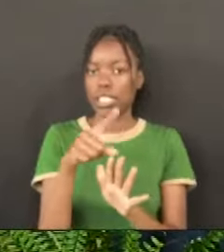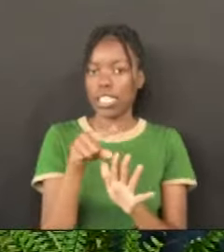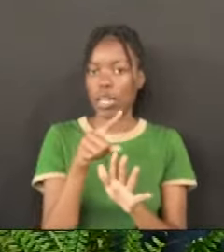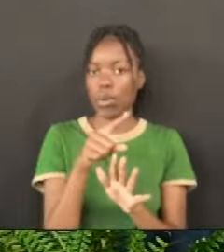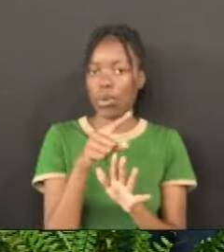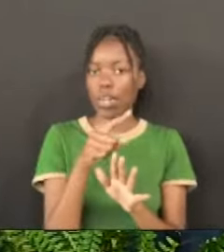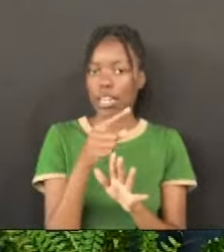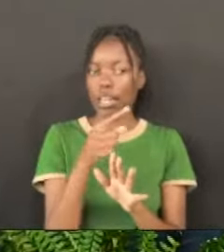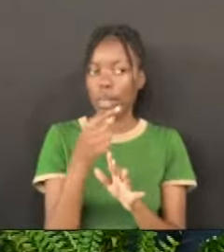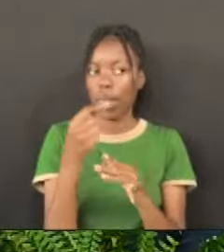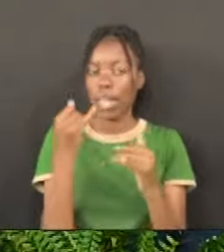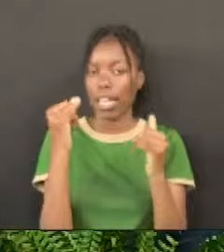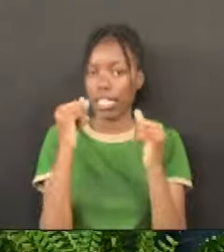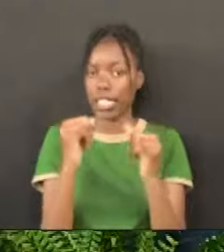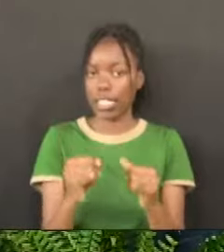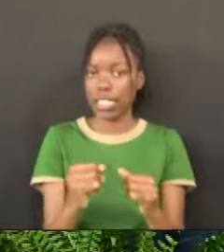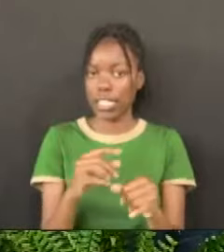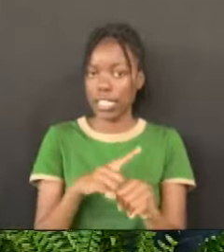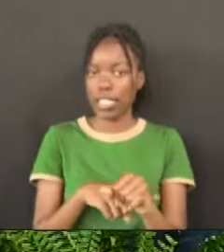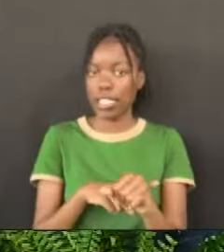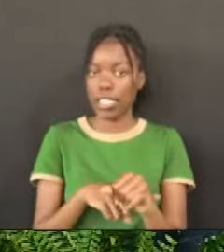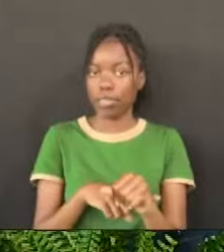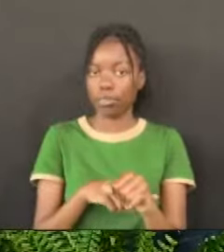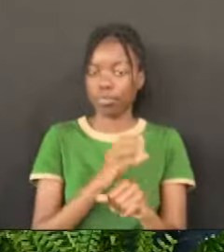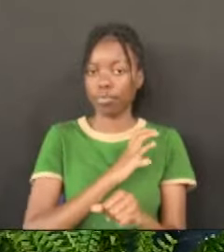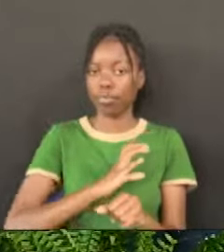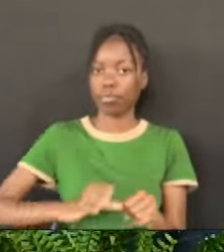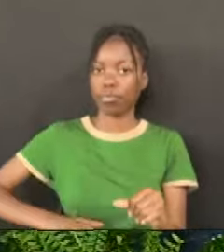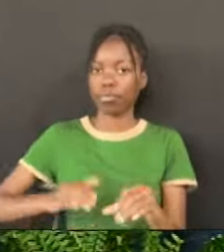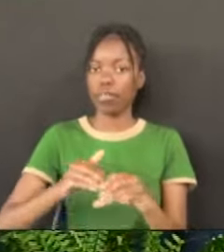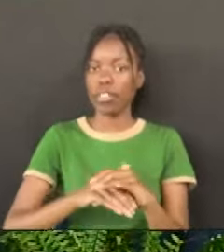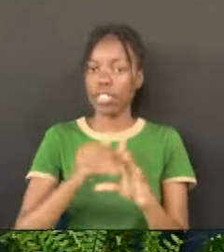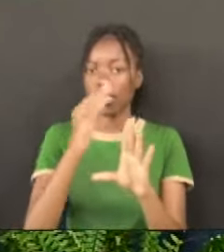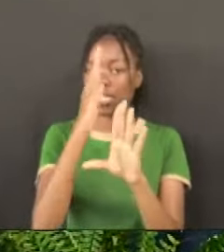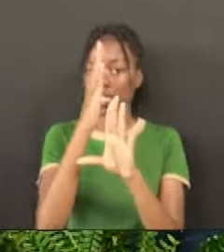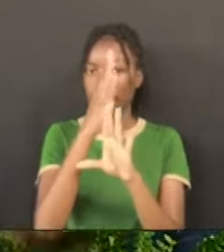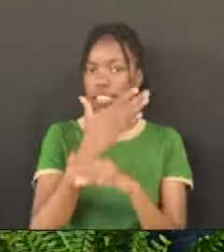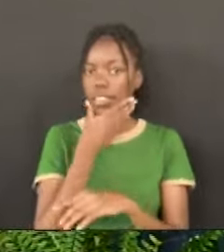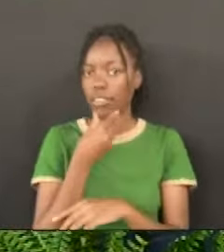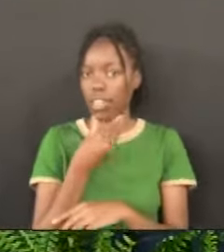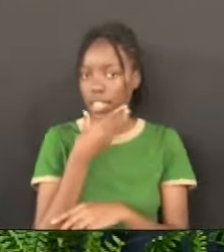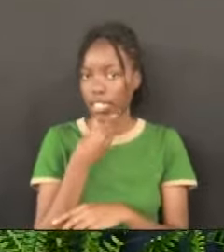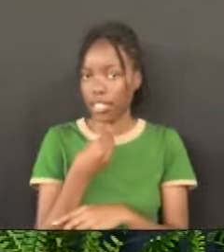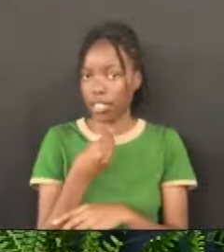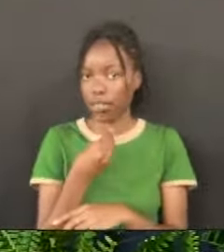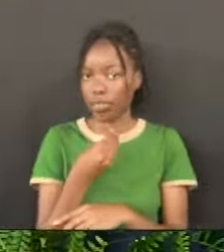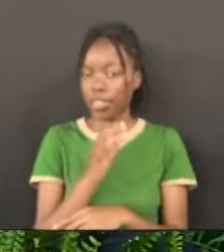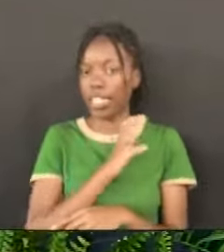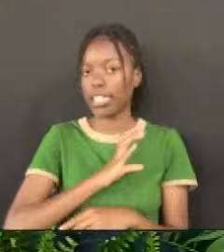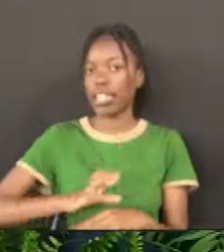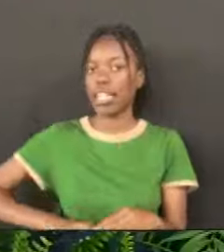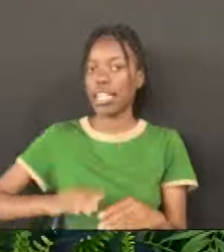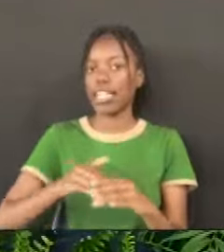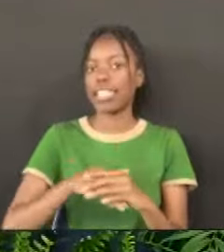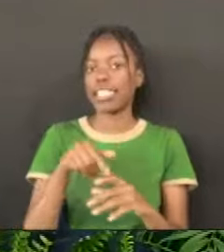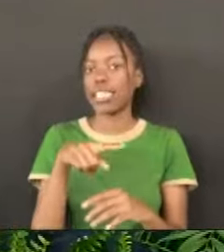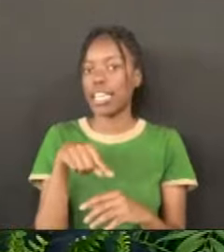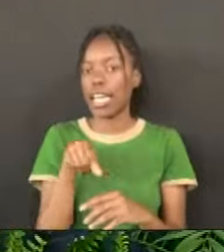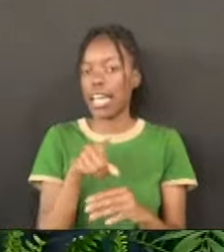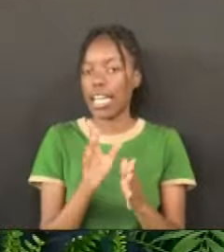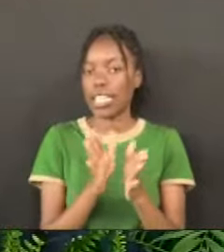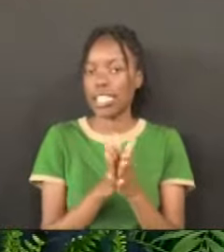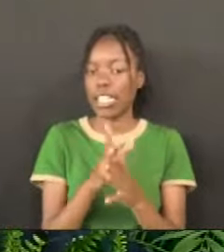That when Christ is in the Father, and Christ is in us, and we are